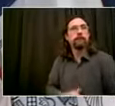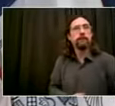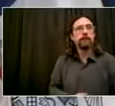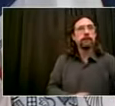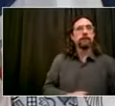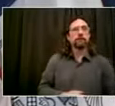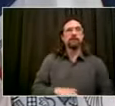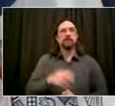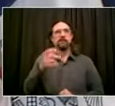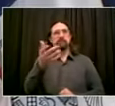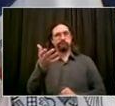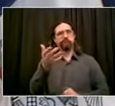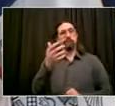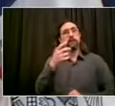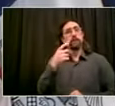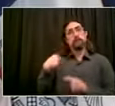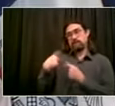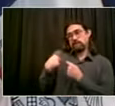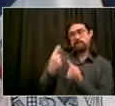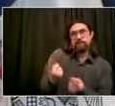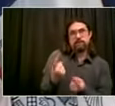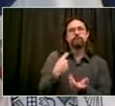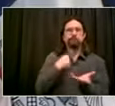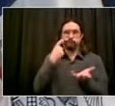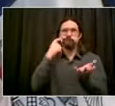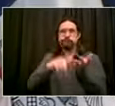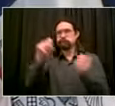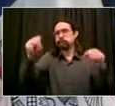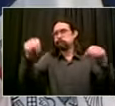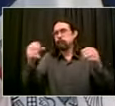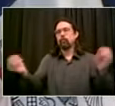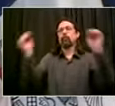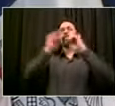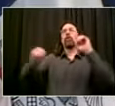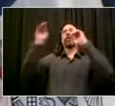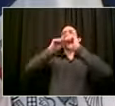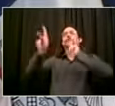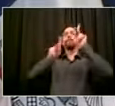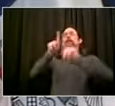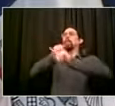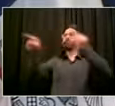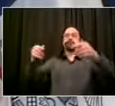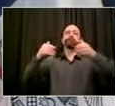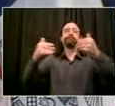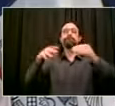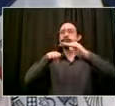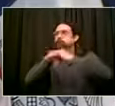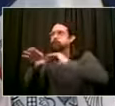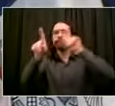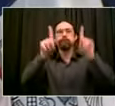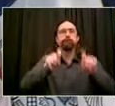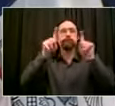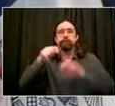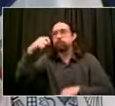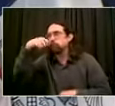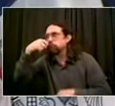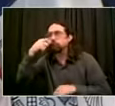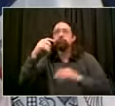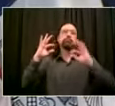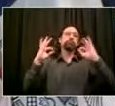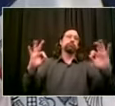of focus on testing, a lot of community support for testing. And lo and behold, you see those numbers have